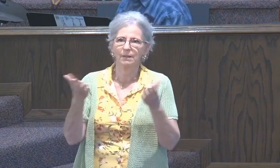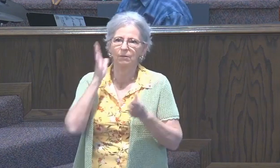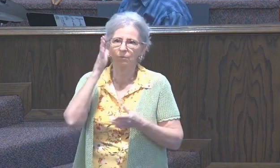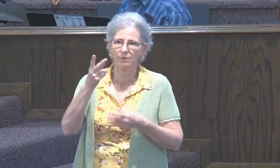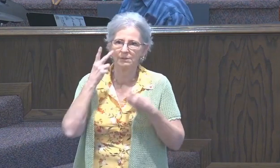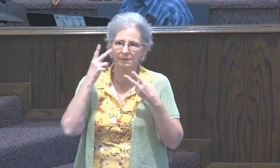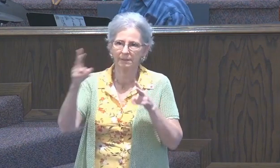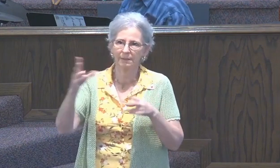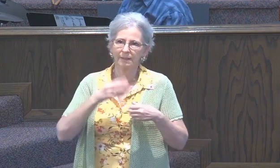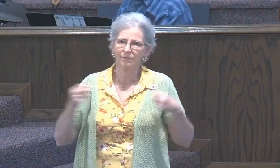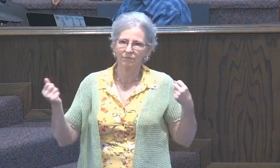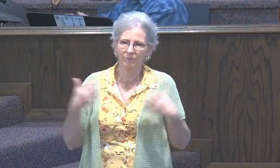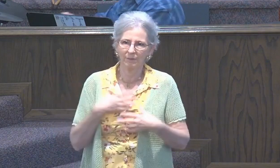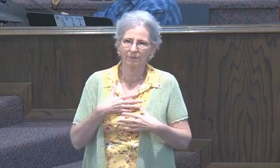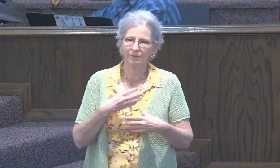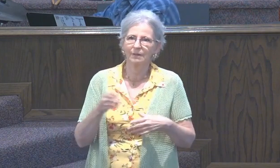their trust in the Lord.